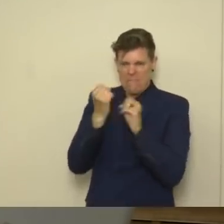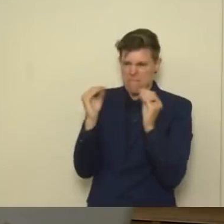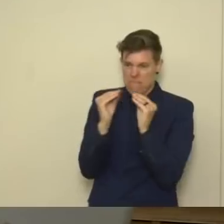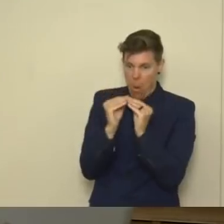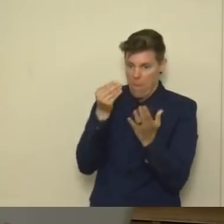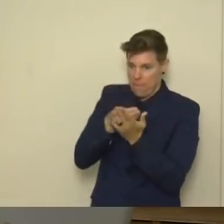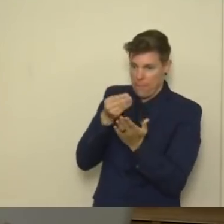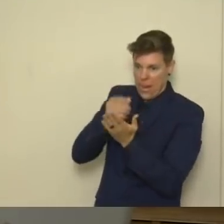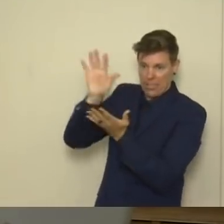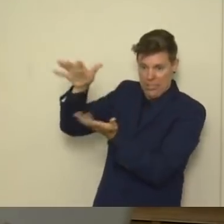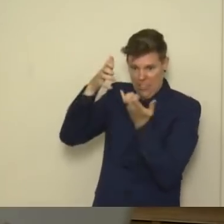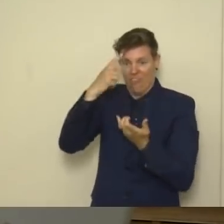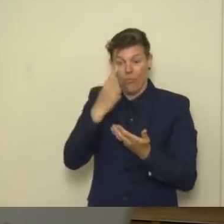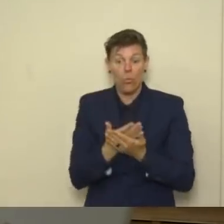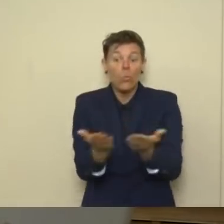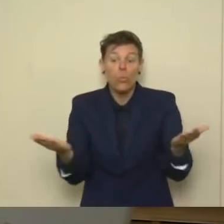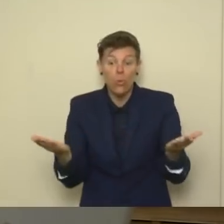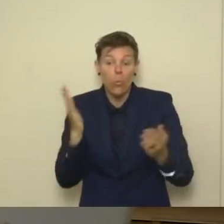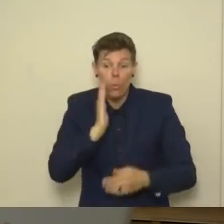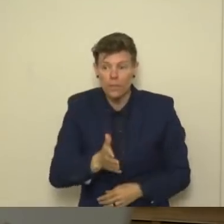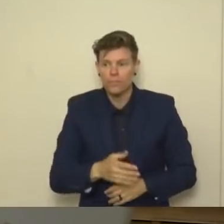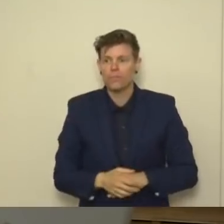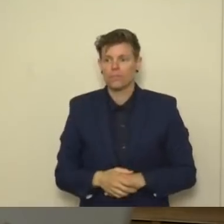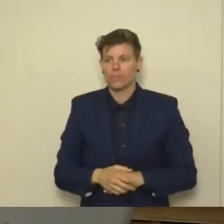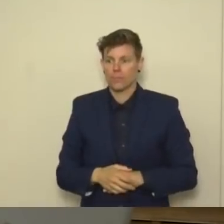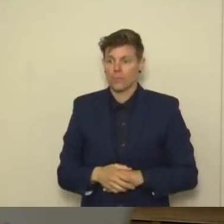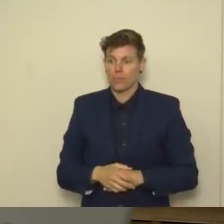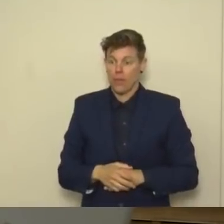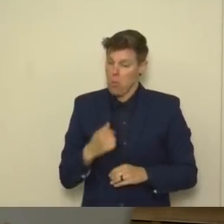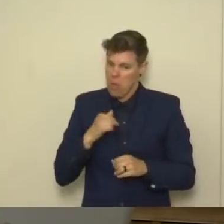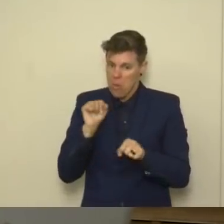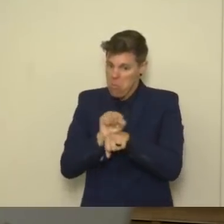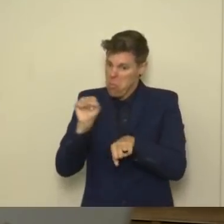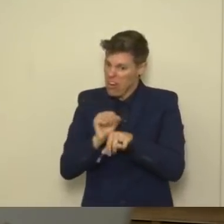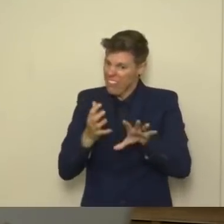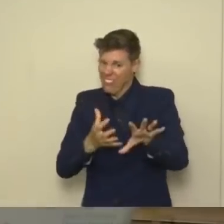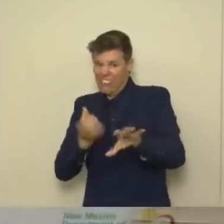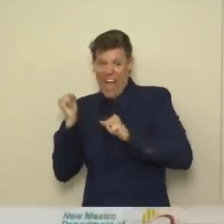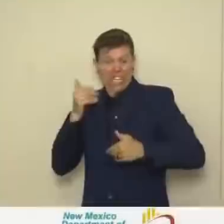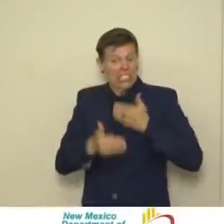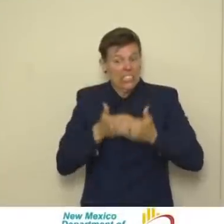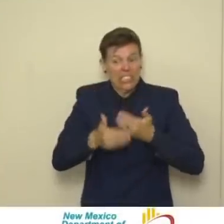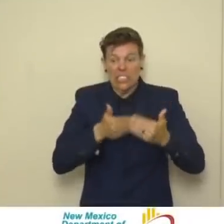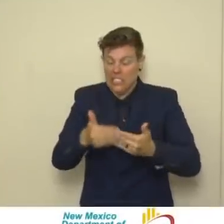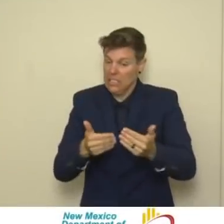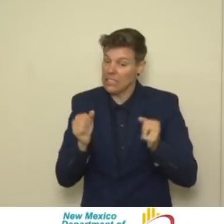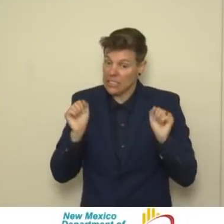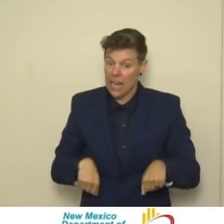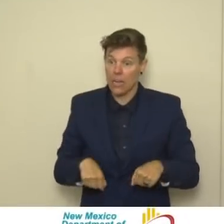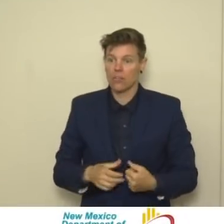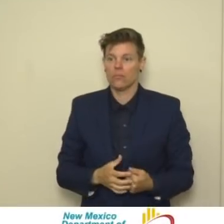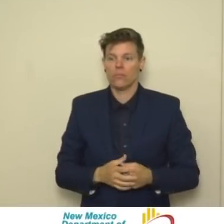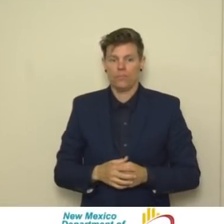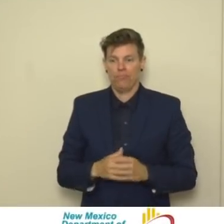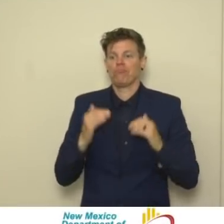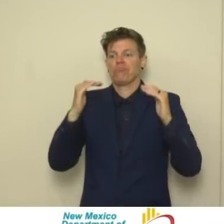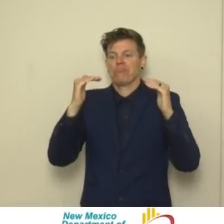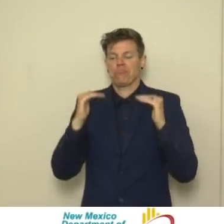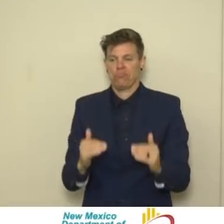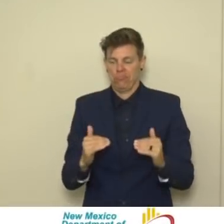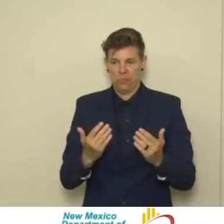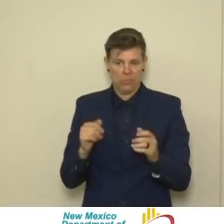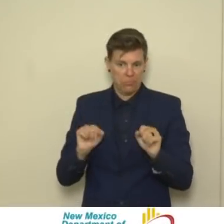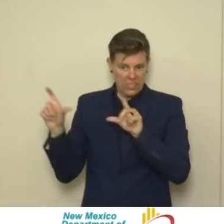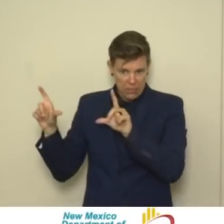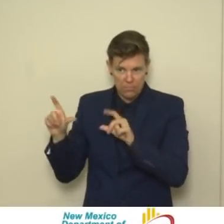that they can get, and we're working as fast as possible on that. If I could go to the next slide, please. Where are we at right now? So the